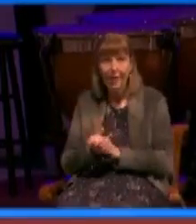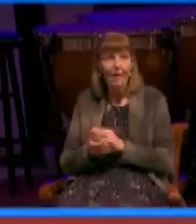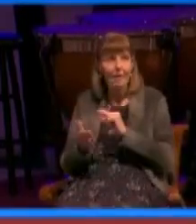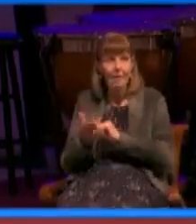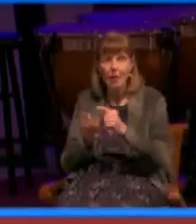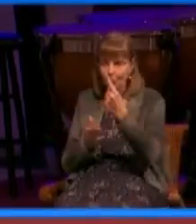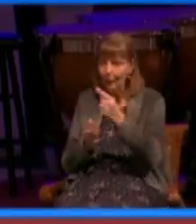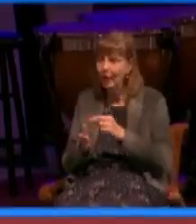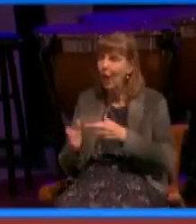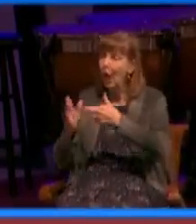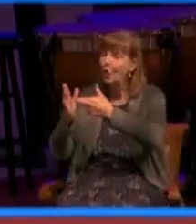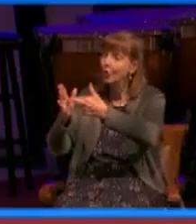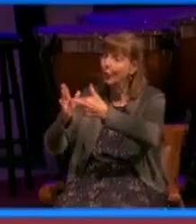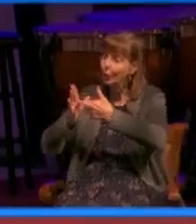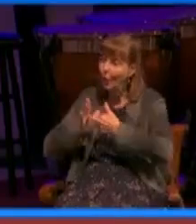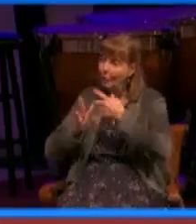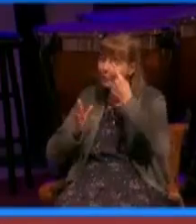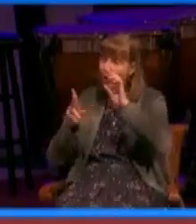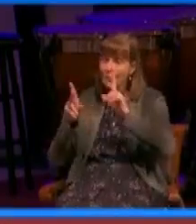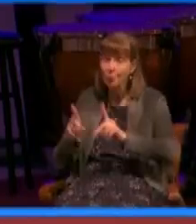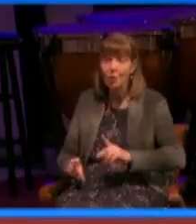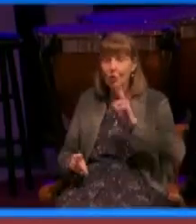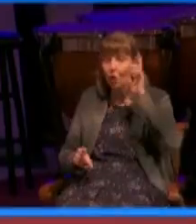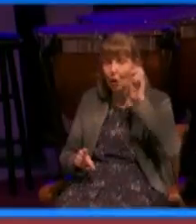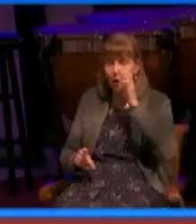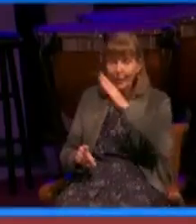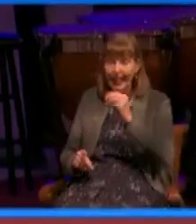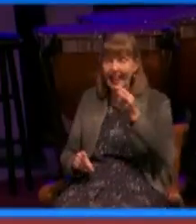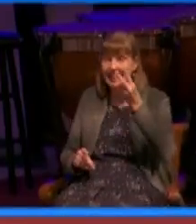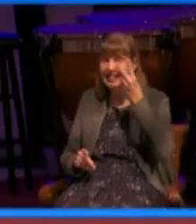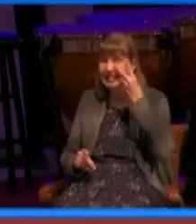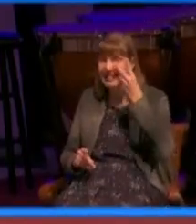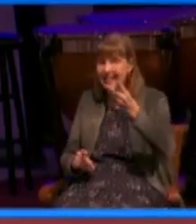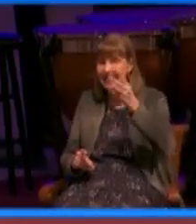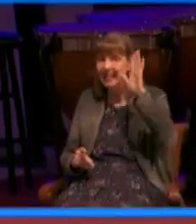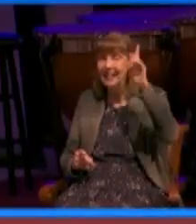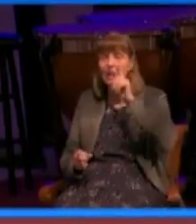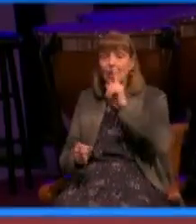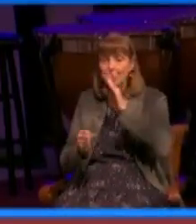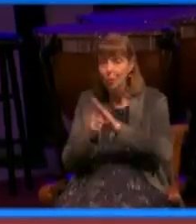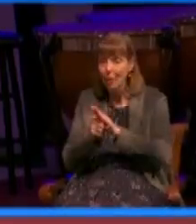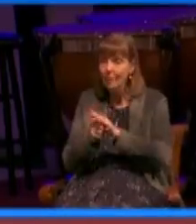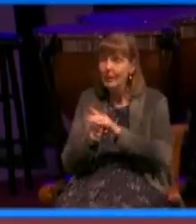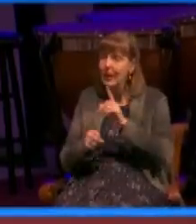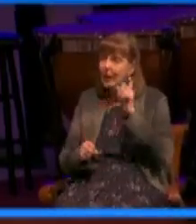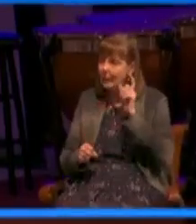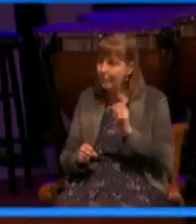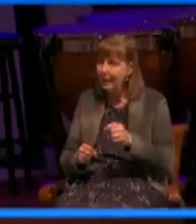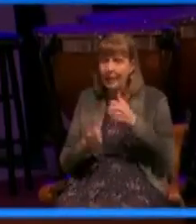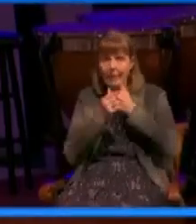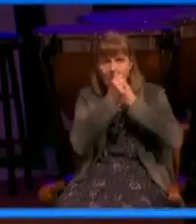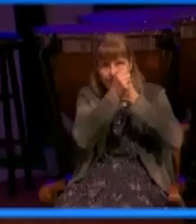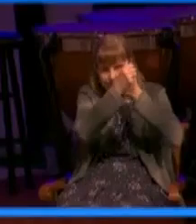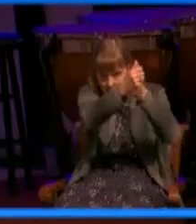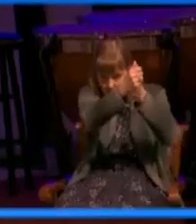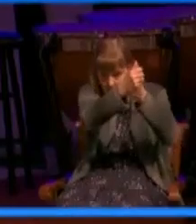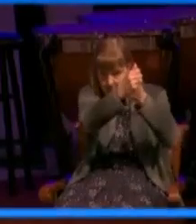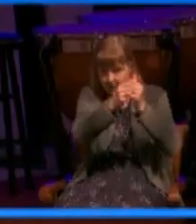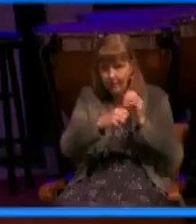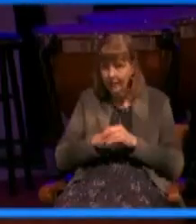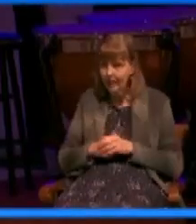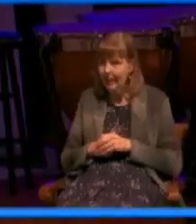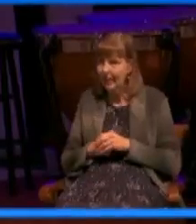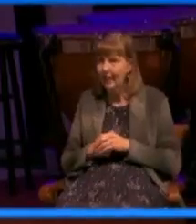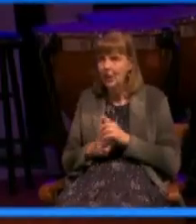has heard and received the promises of God. They are to walk before the Lord. It says, literally,